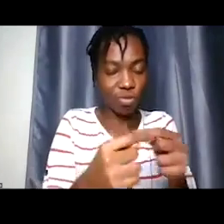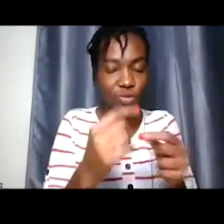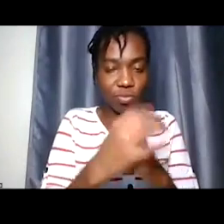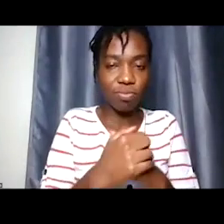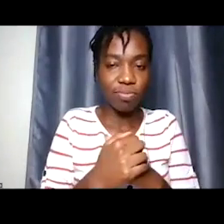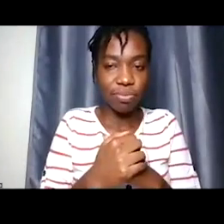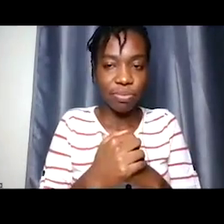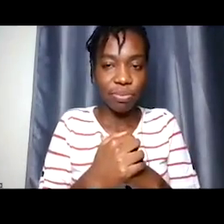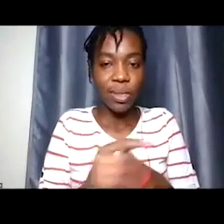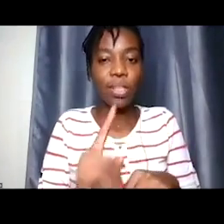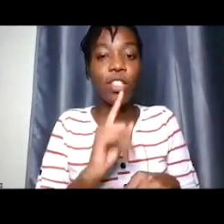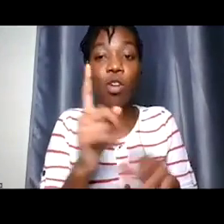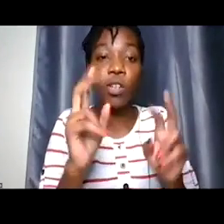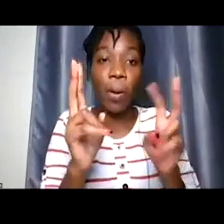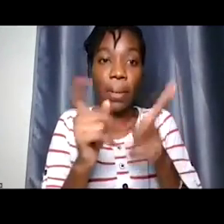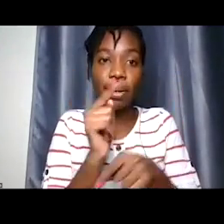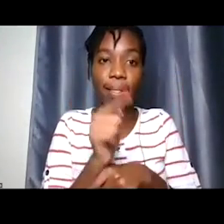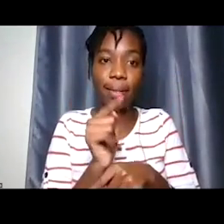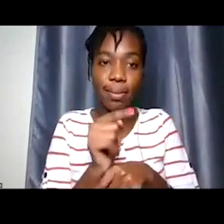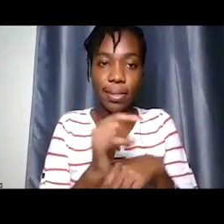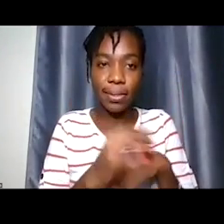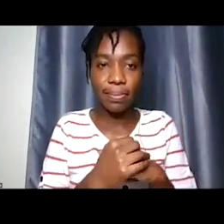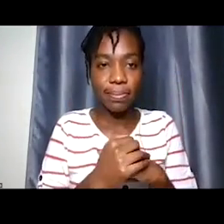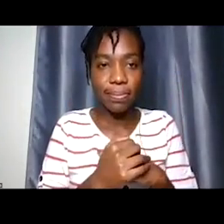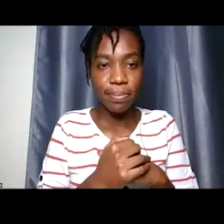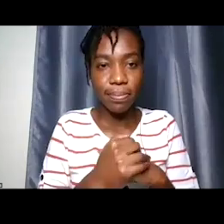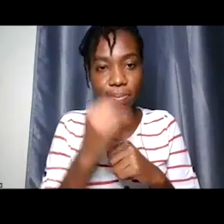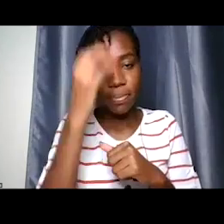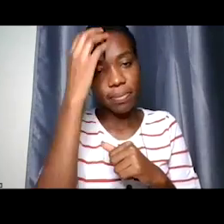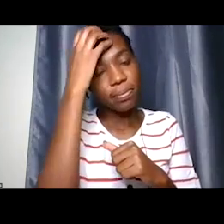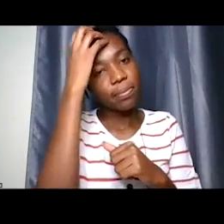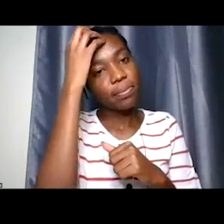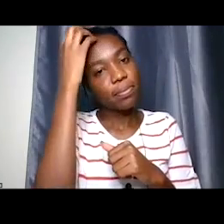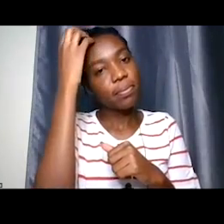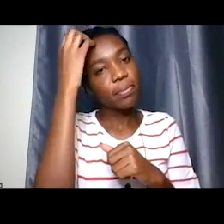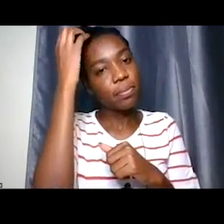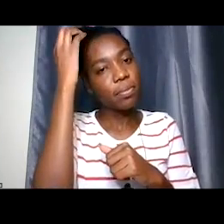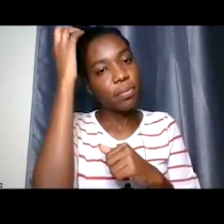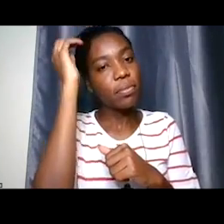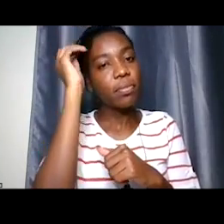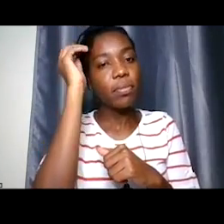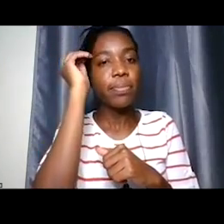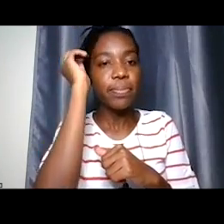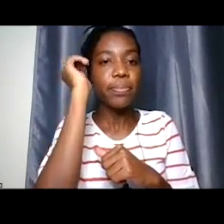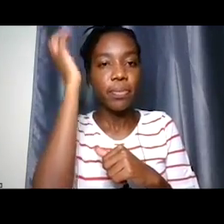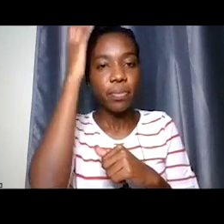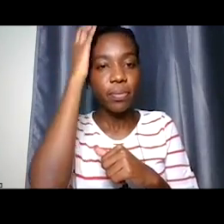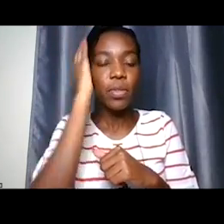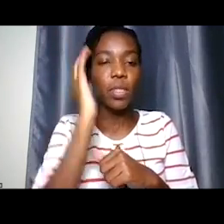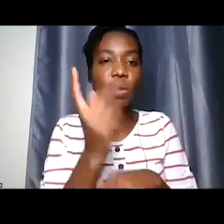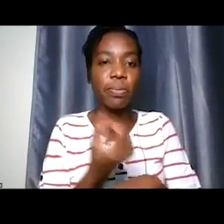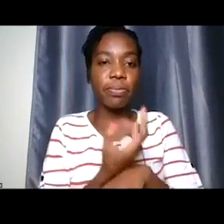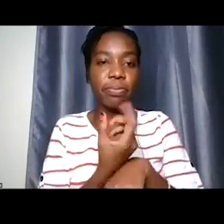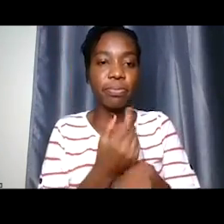This topic is, I don't know what has happened there. 1 second.